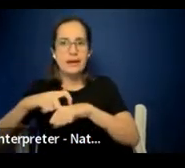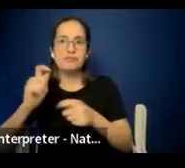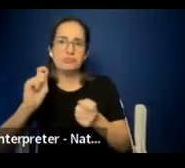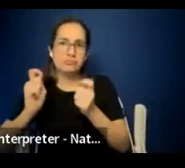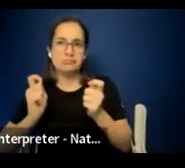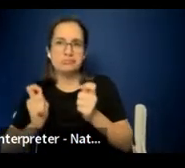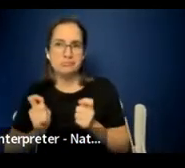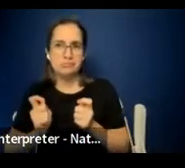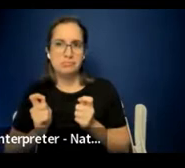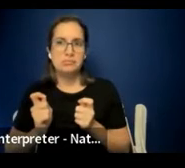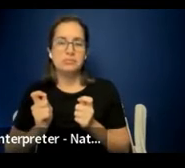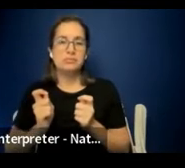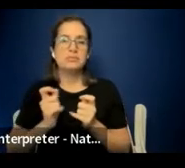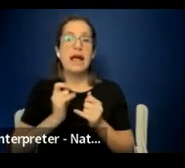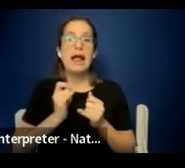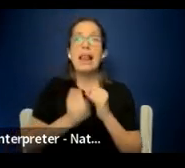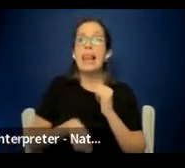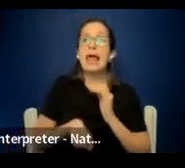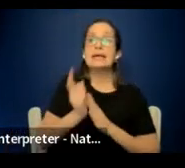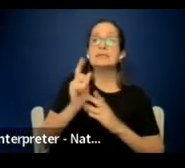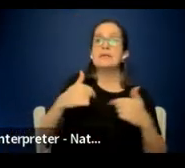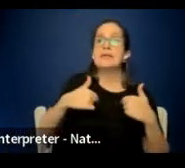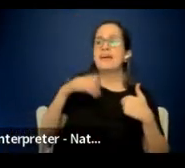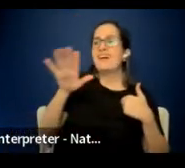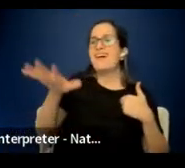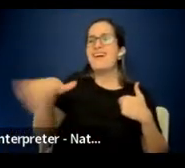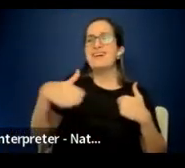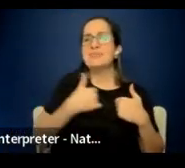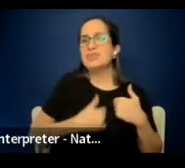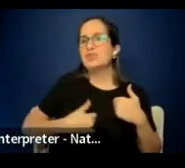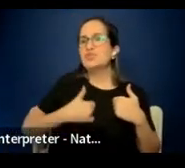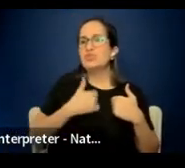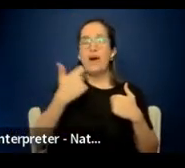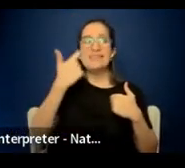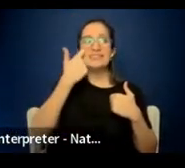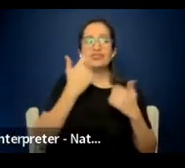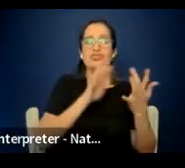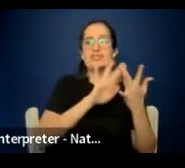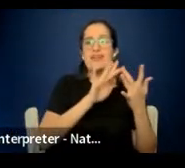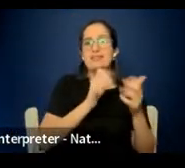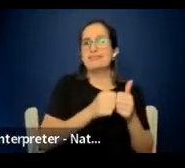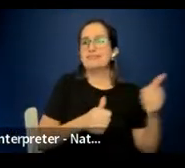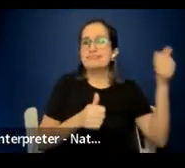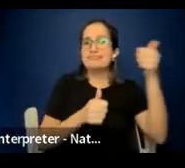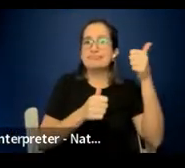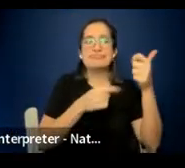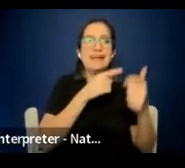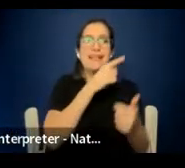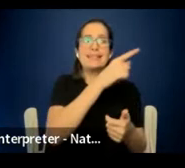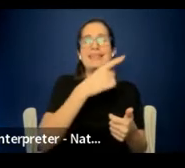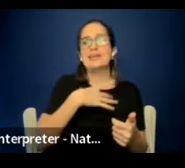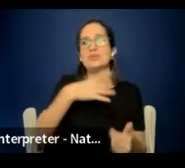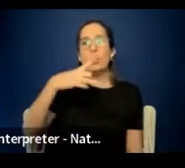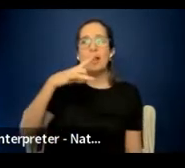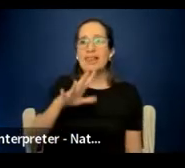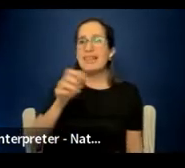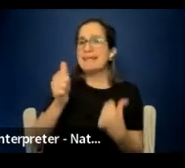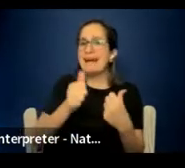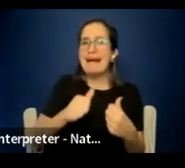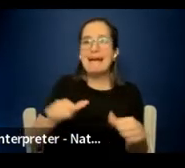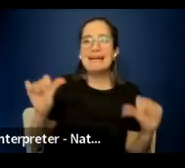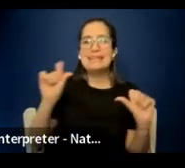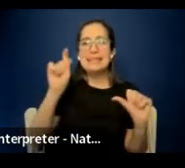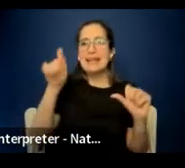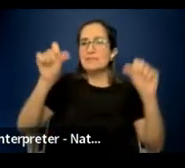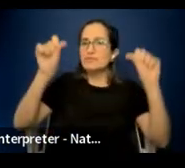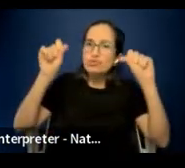and she doesn't like the entire direction this is taking, so we're going to have to rewrite big chunks of it and, you know, completely redesign